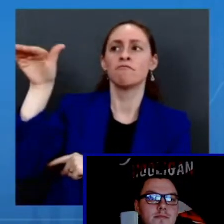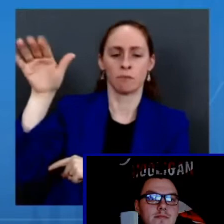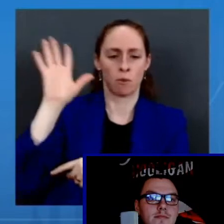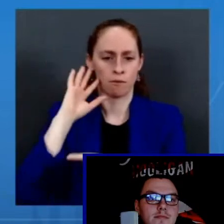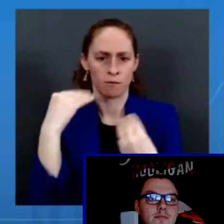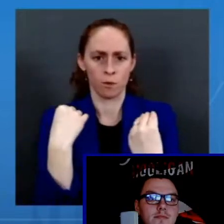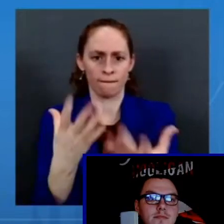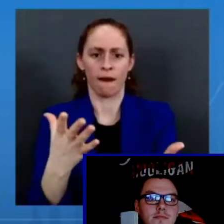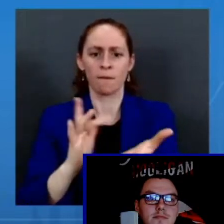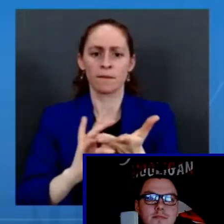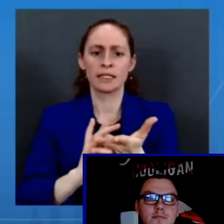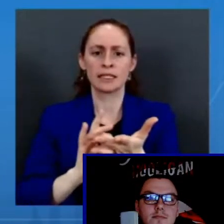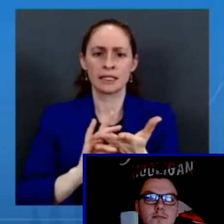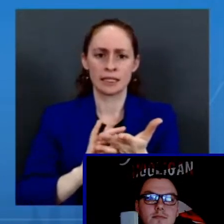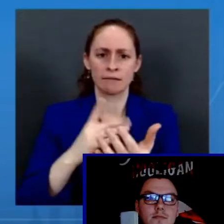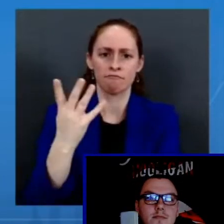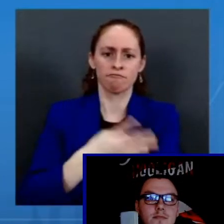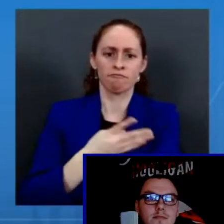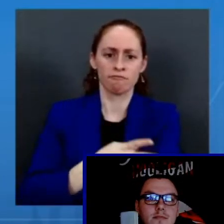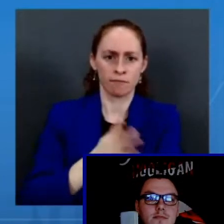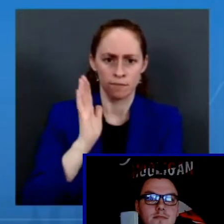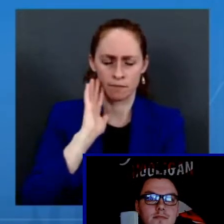immunocompromised individuals at high risk.